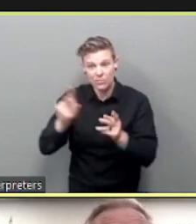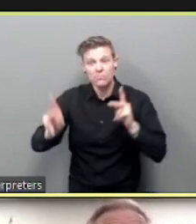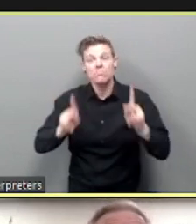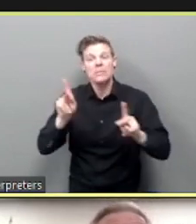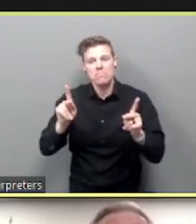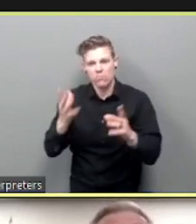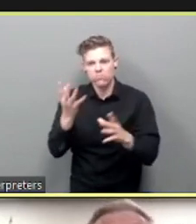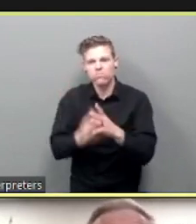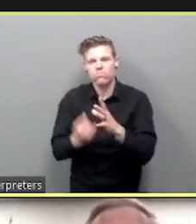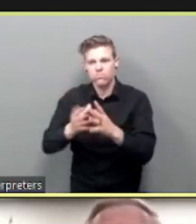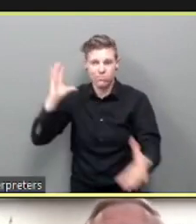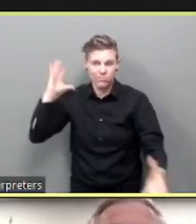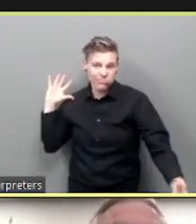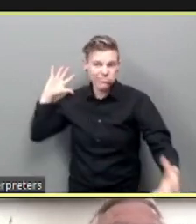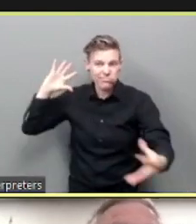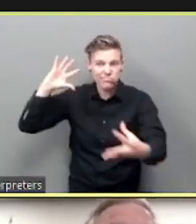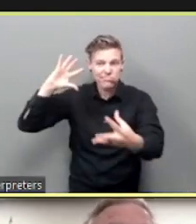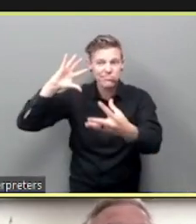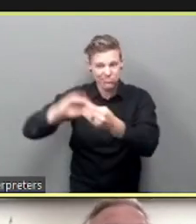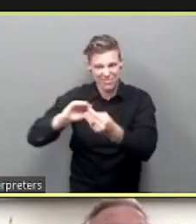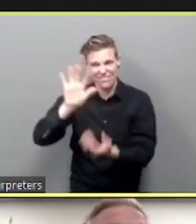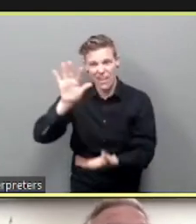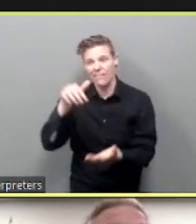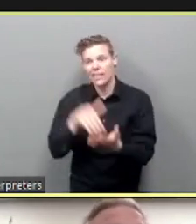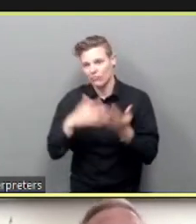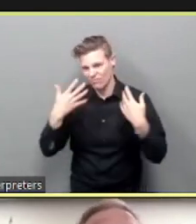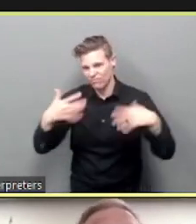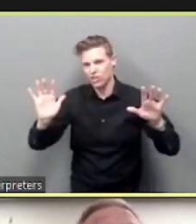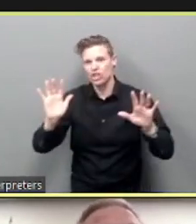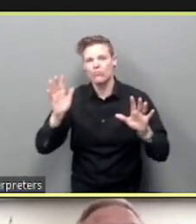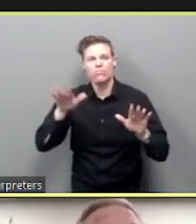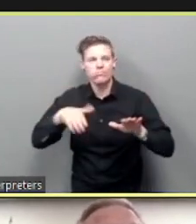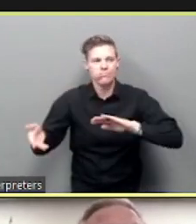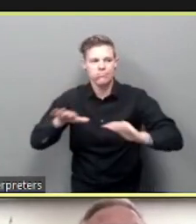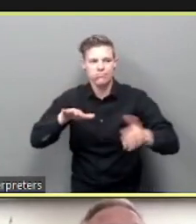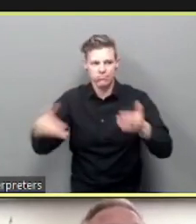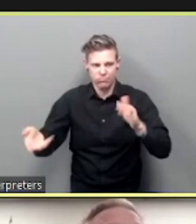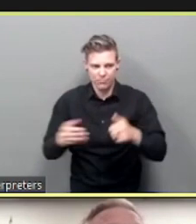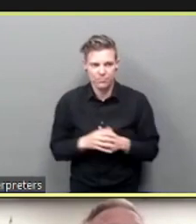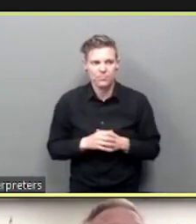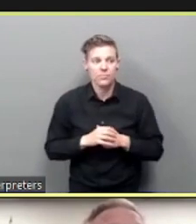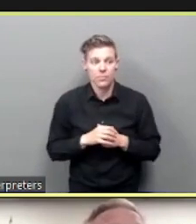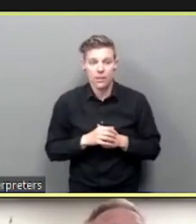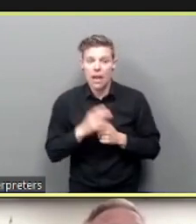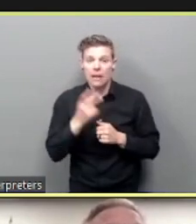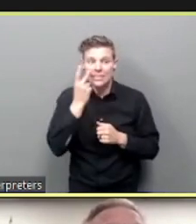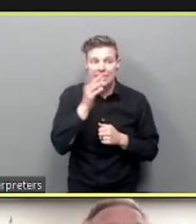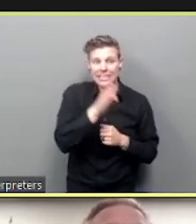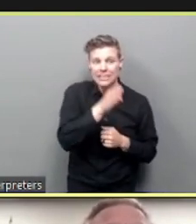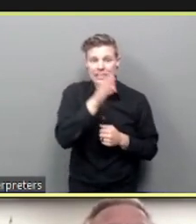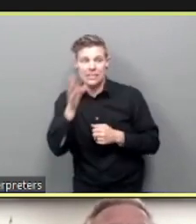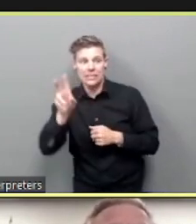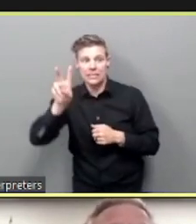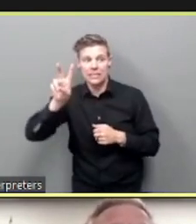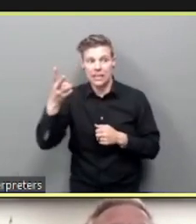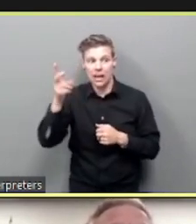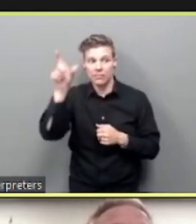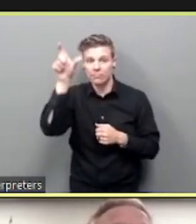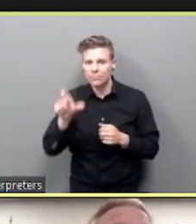all covered by our media partners over the past couple of days. You can see the total number of cases there, the total number